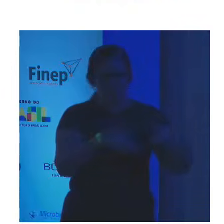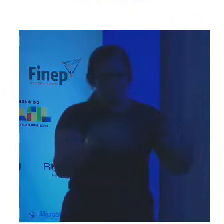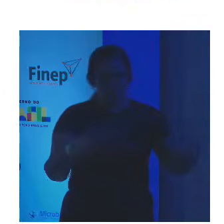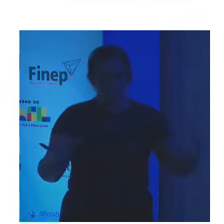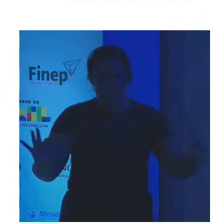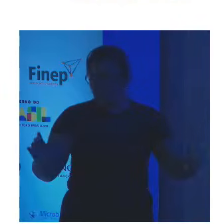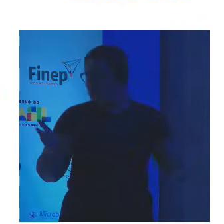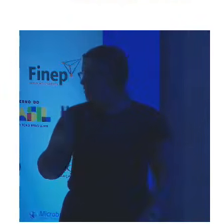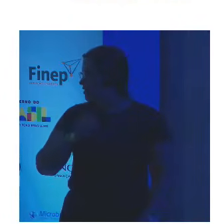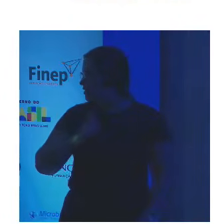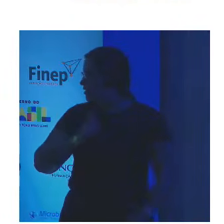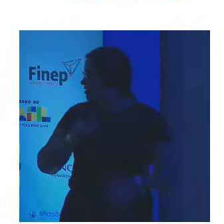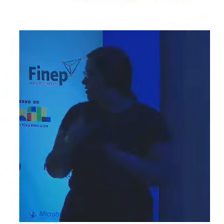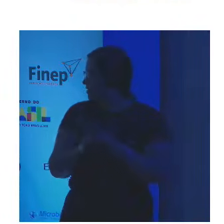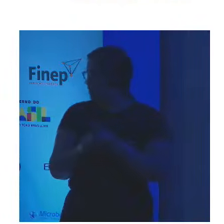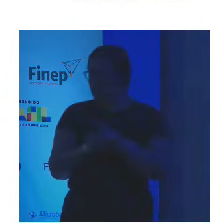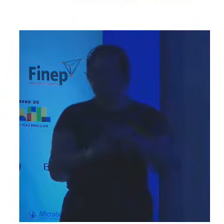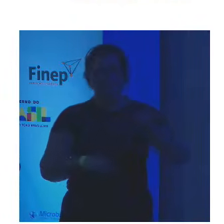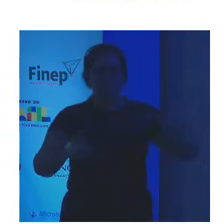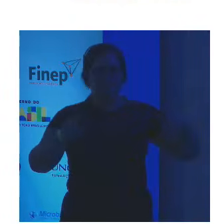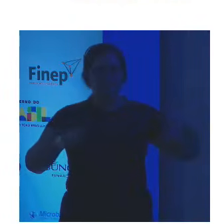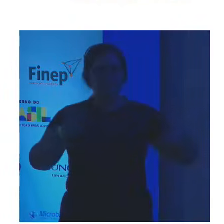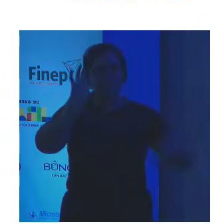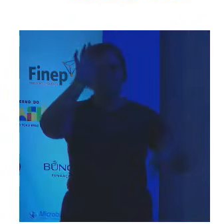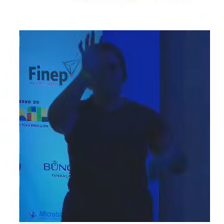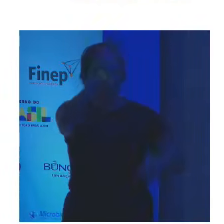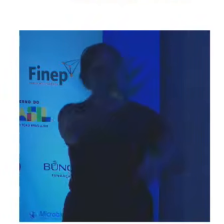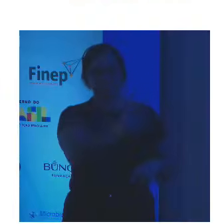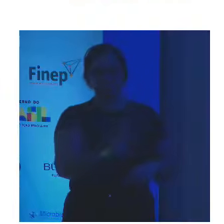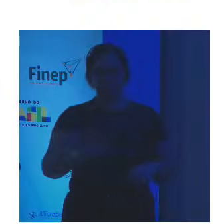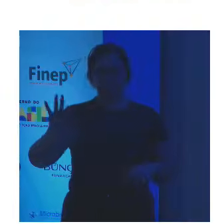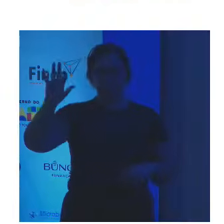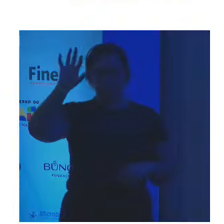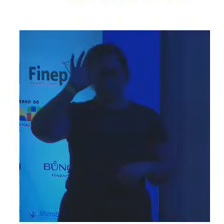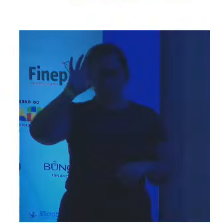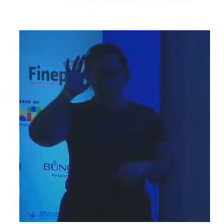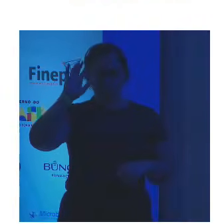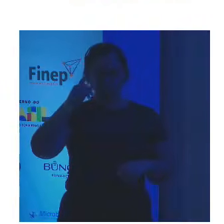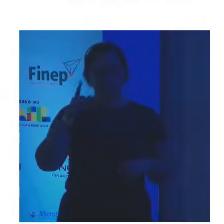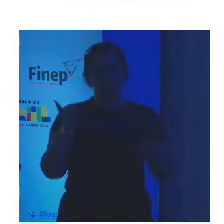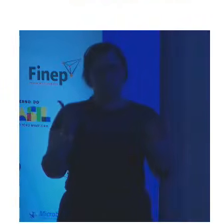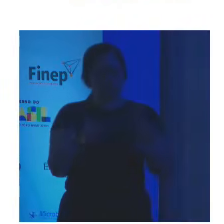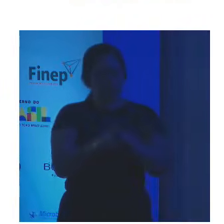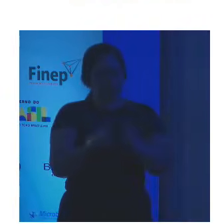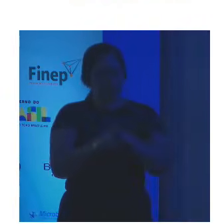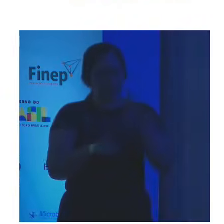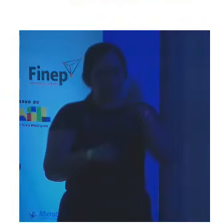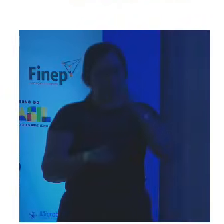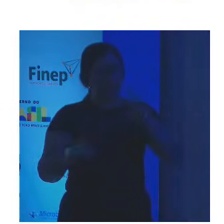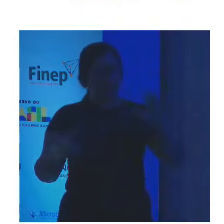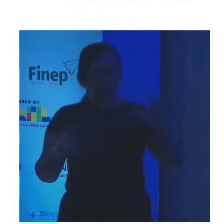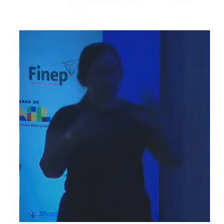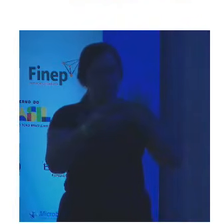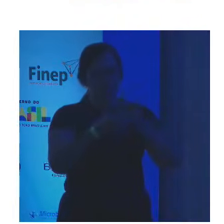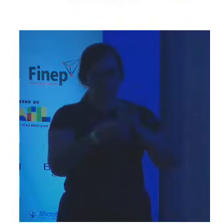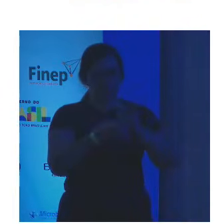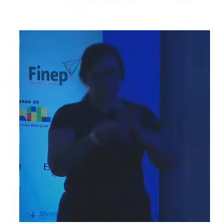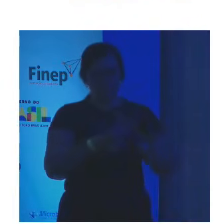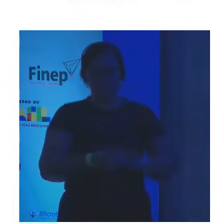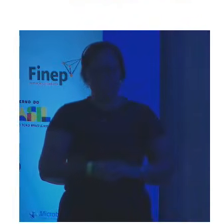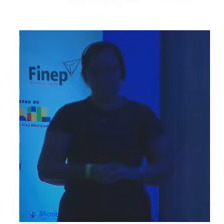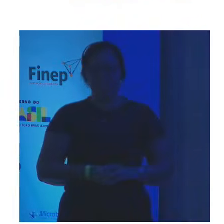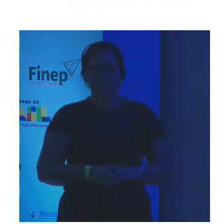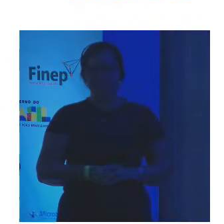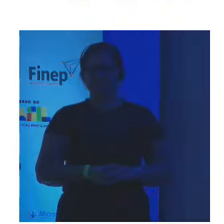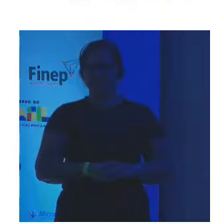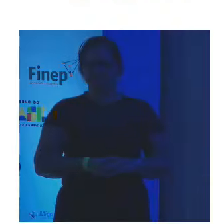have regional variation in it, so it can be shown. You can also connect mentally with the what you heard on the